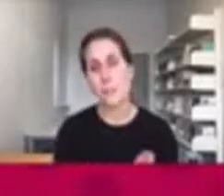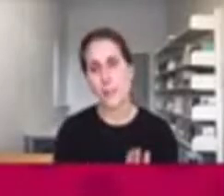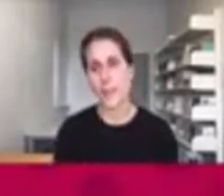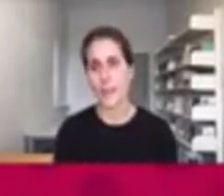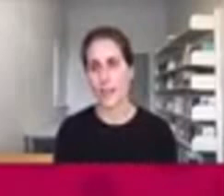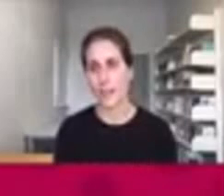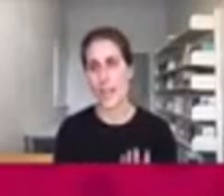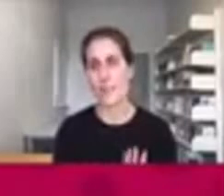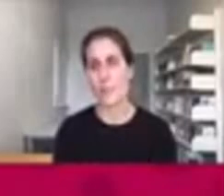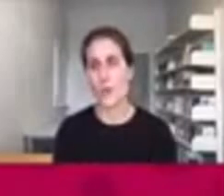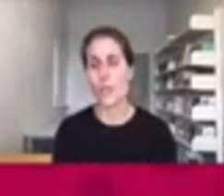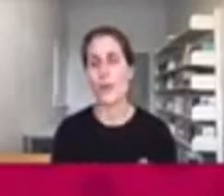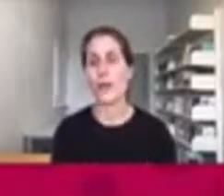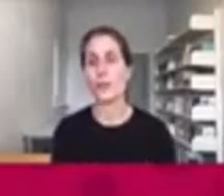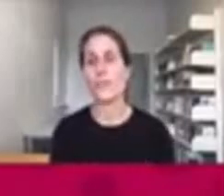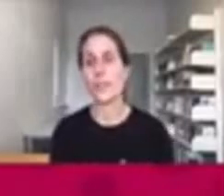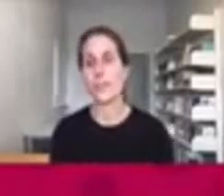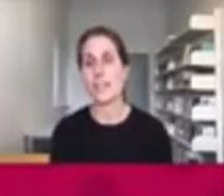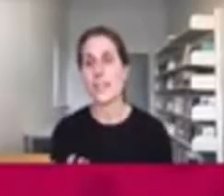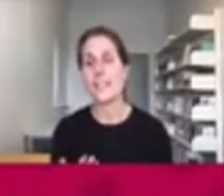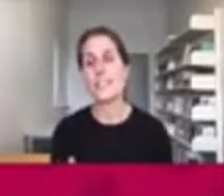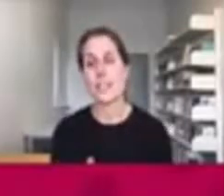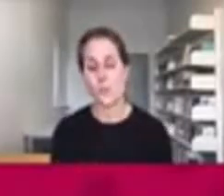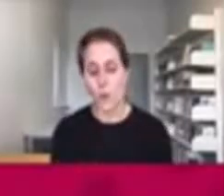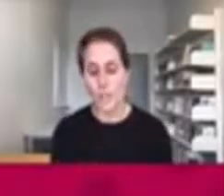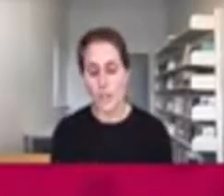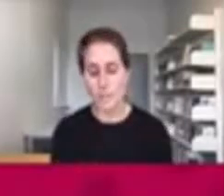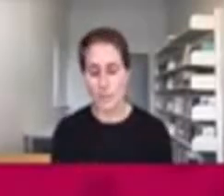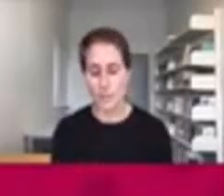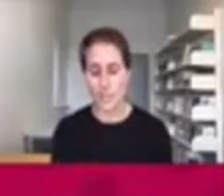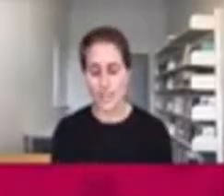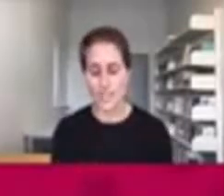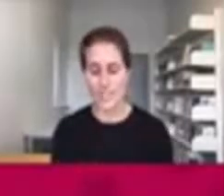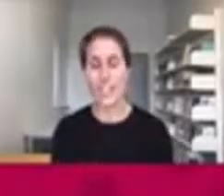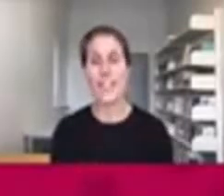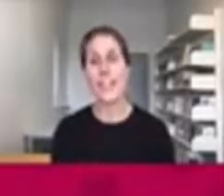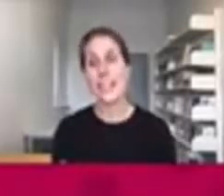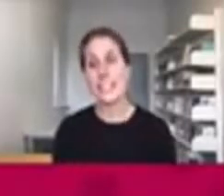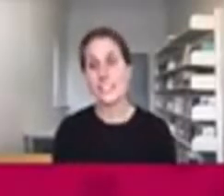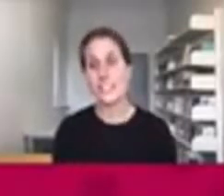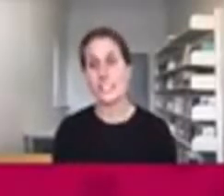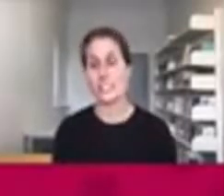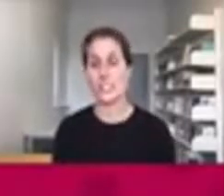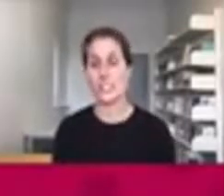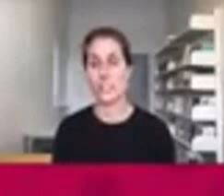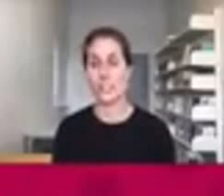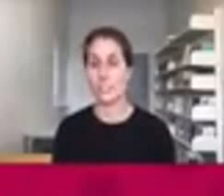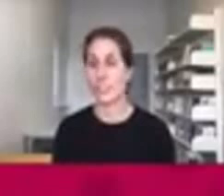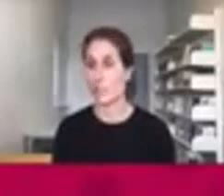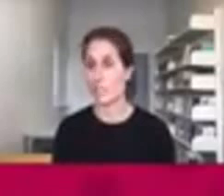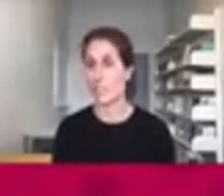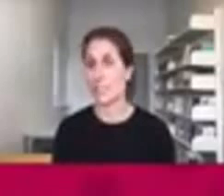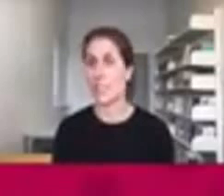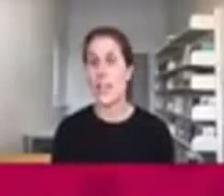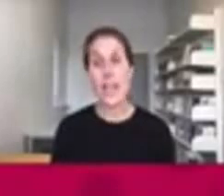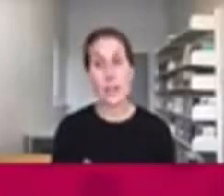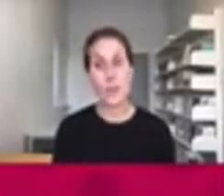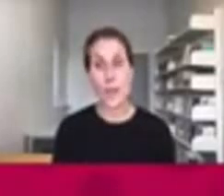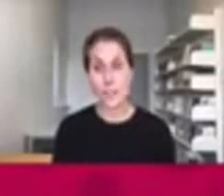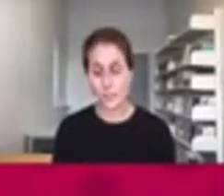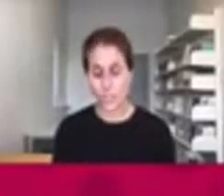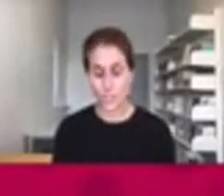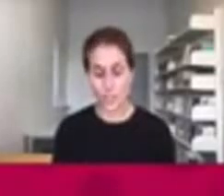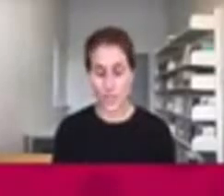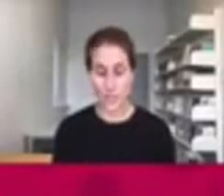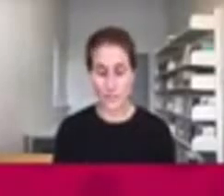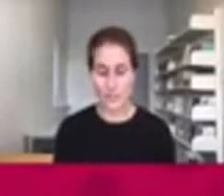try to unpack and uncover what's going on for them, and to understand why they may be engaging in certain circumstances and